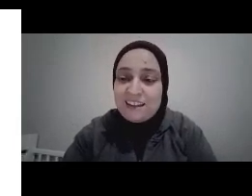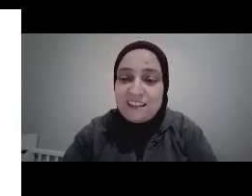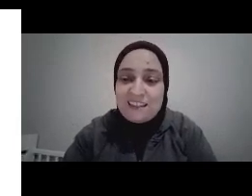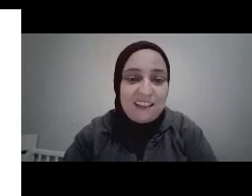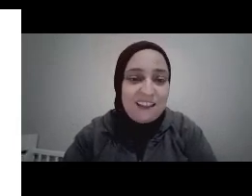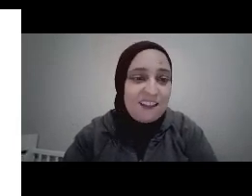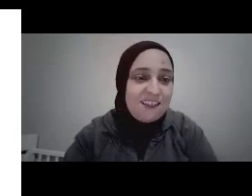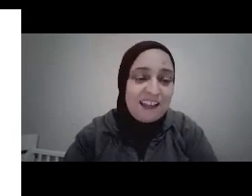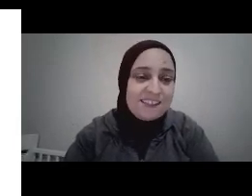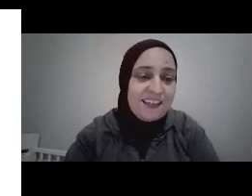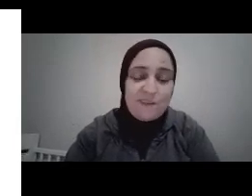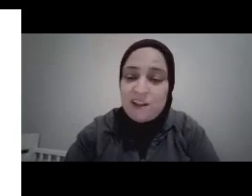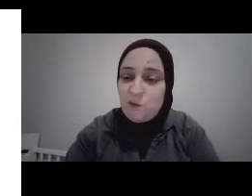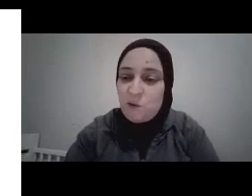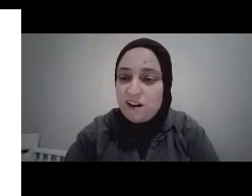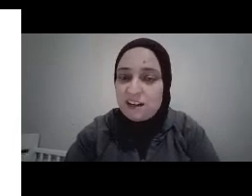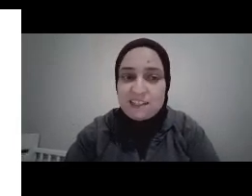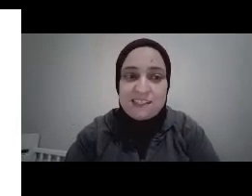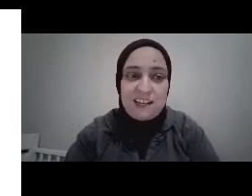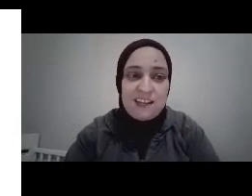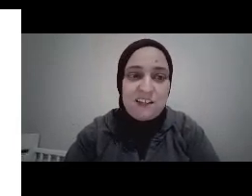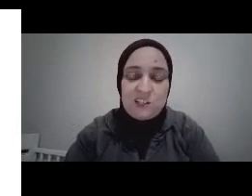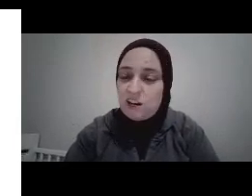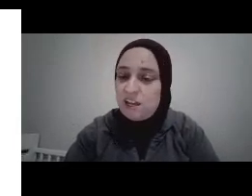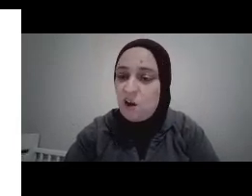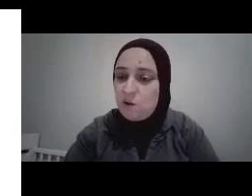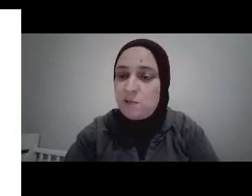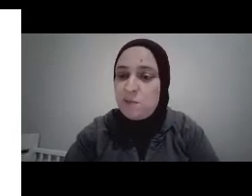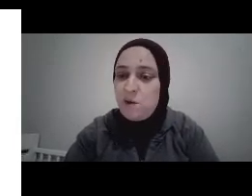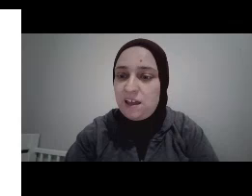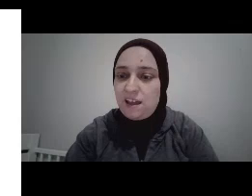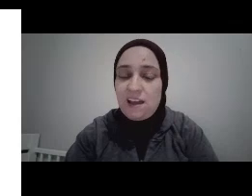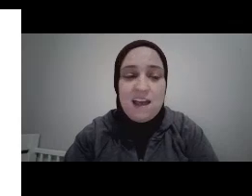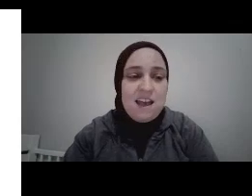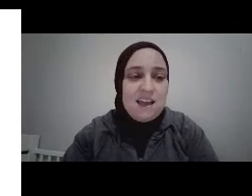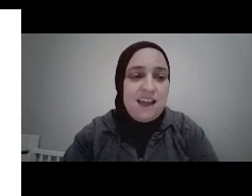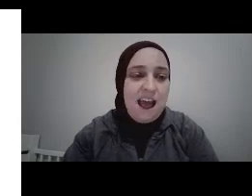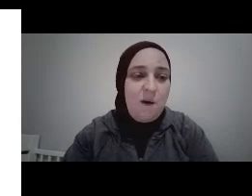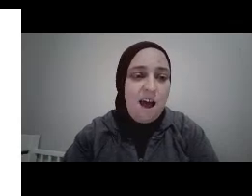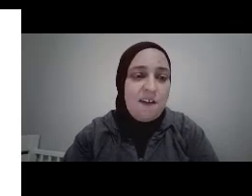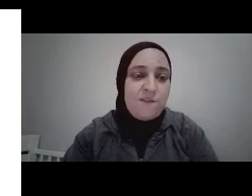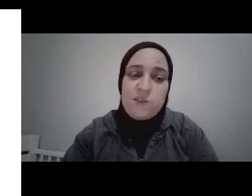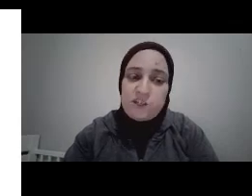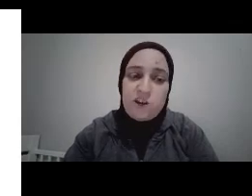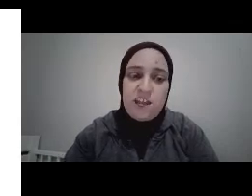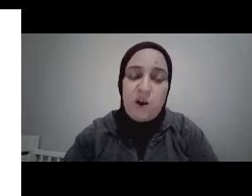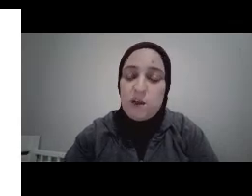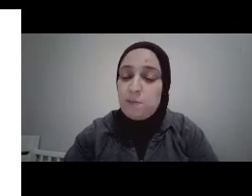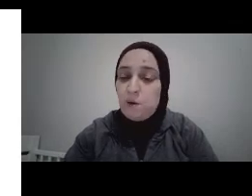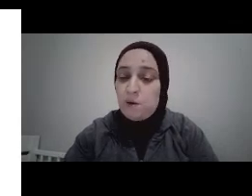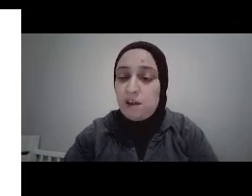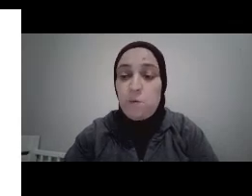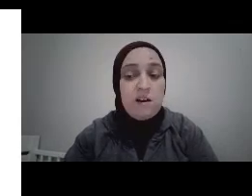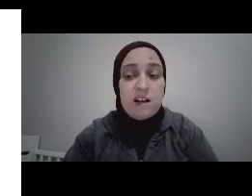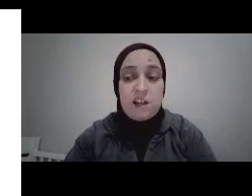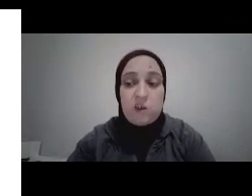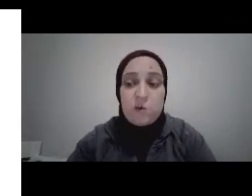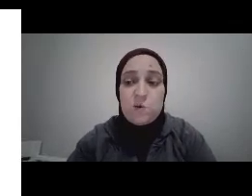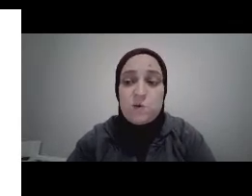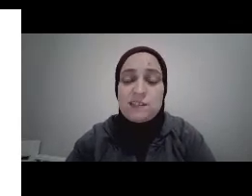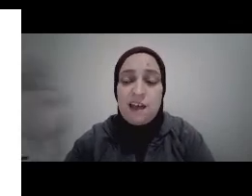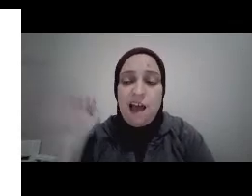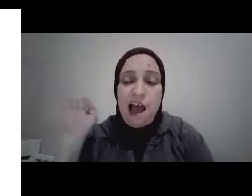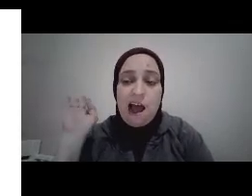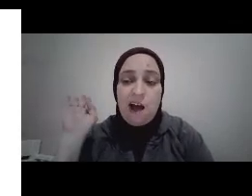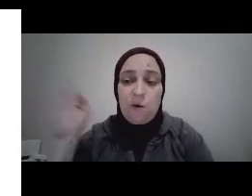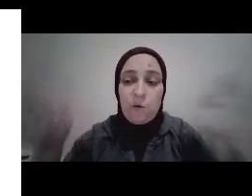celebrating Thanksgiving, we are going to sing the Turkey Hokey Pokey. Now, for the Turkey Hokey Pokey, we are going to